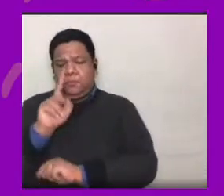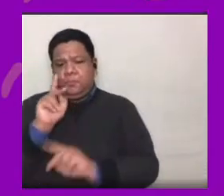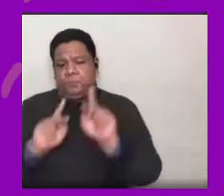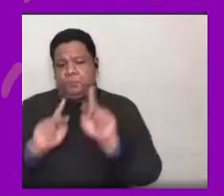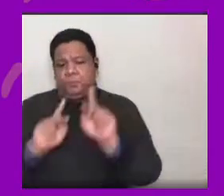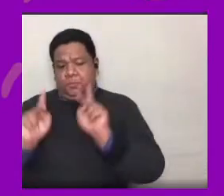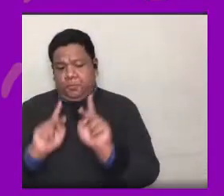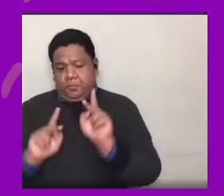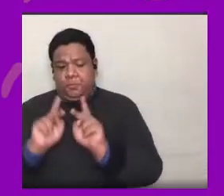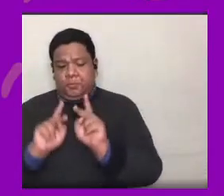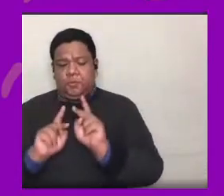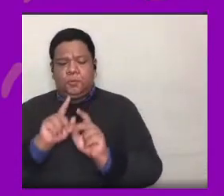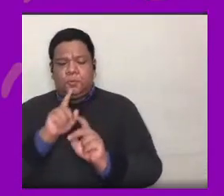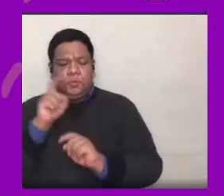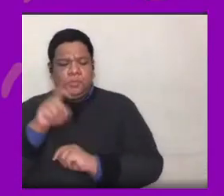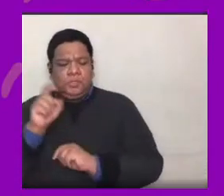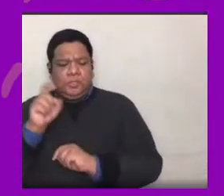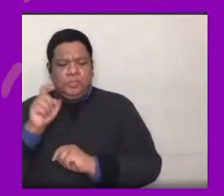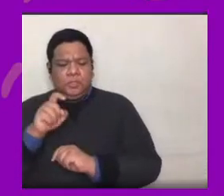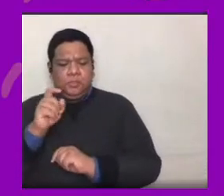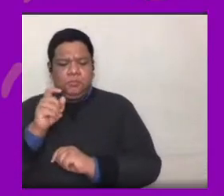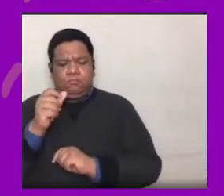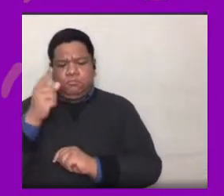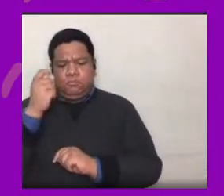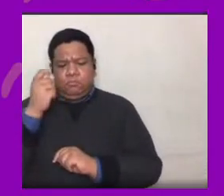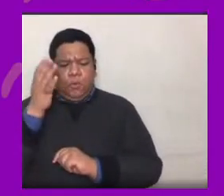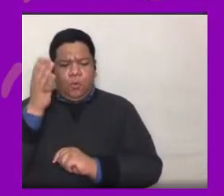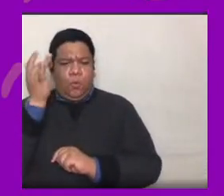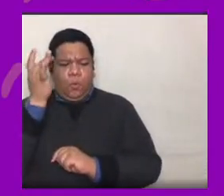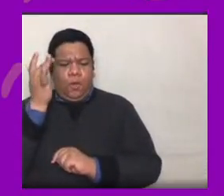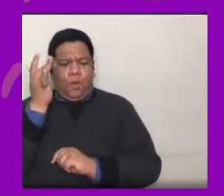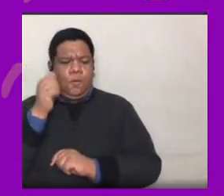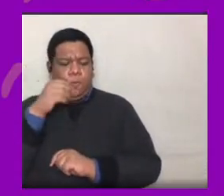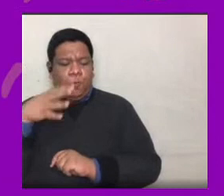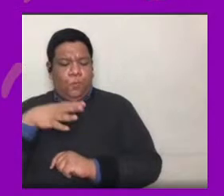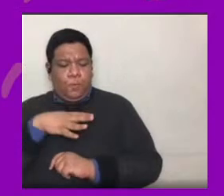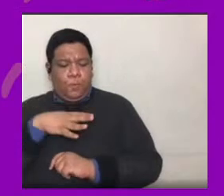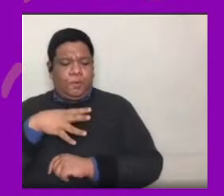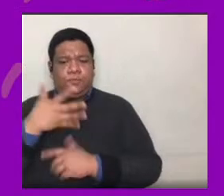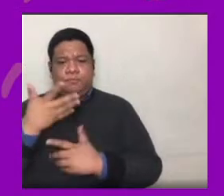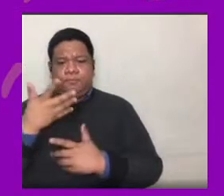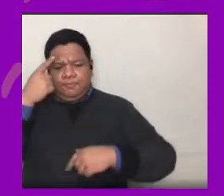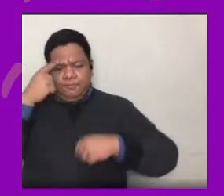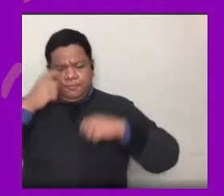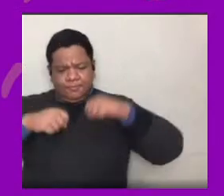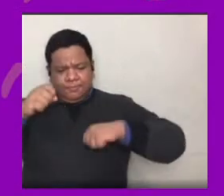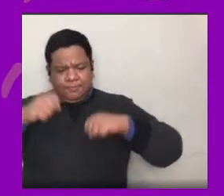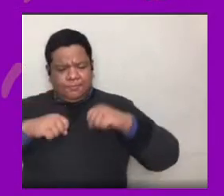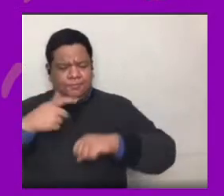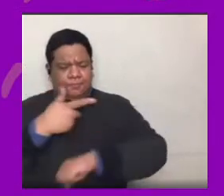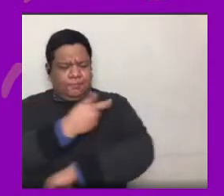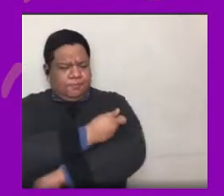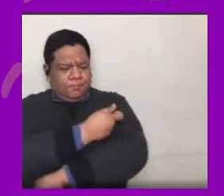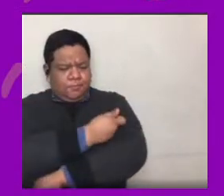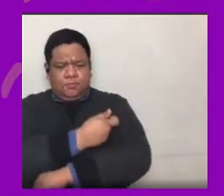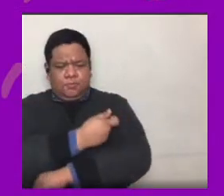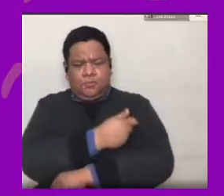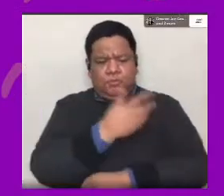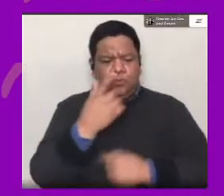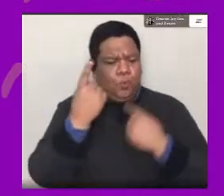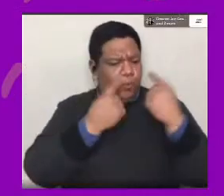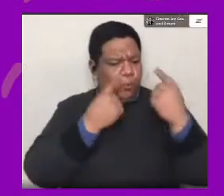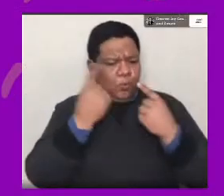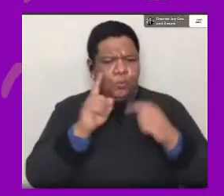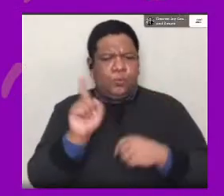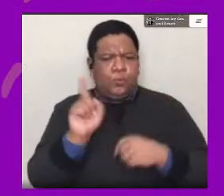to really get at, why are women hesitant to accept a vaccine? What are their unique concerns? What are